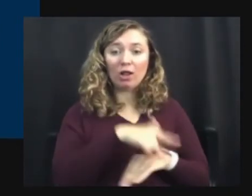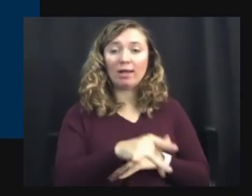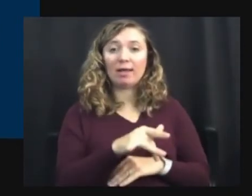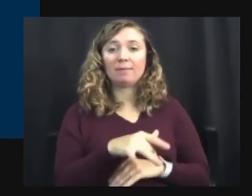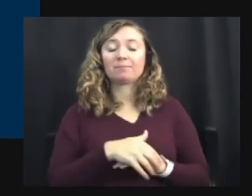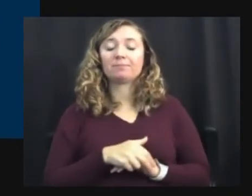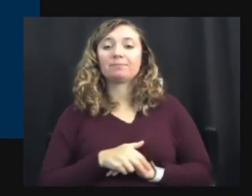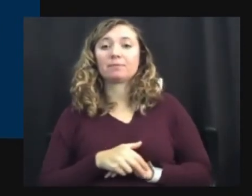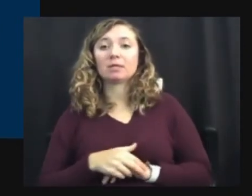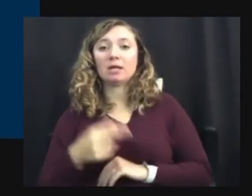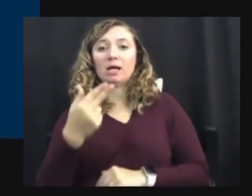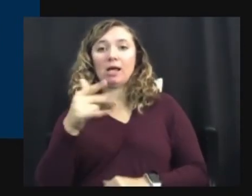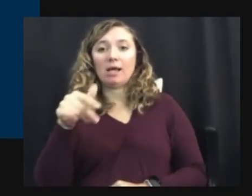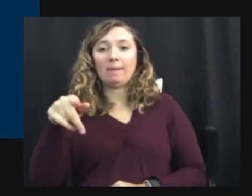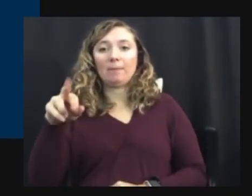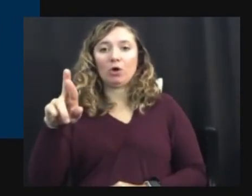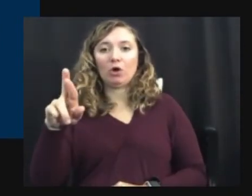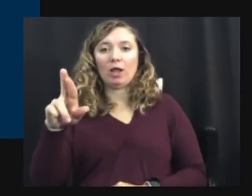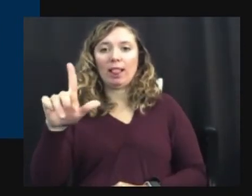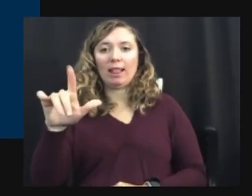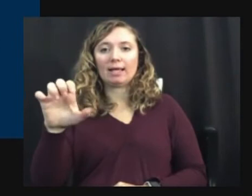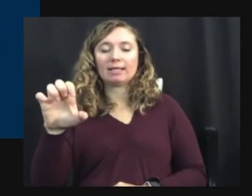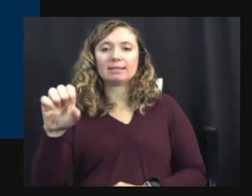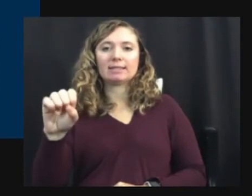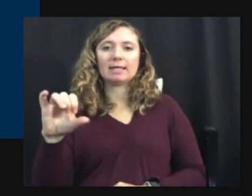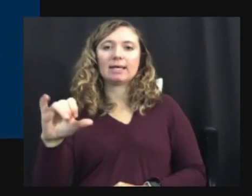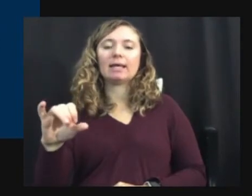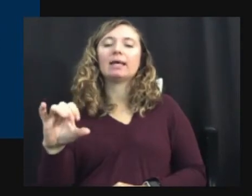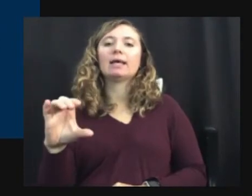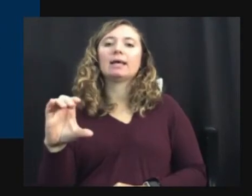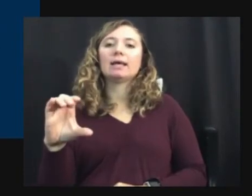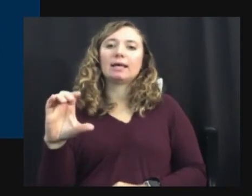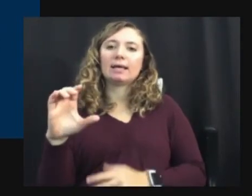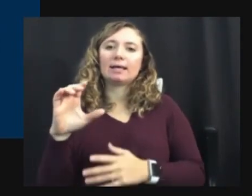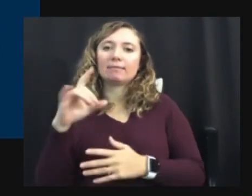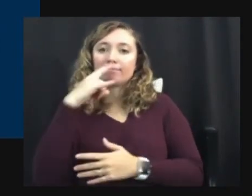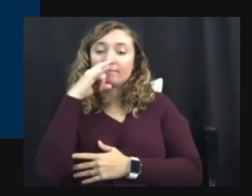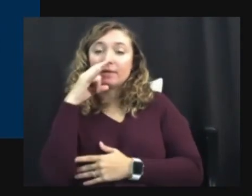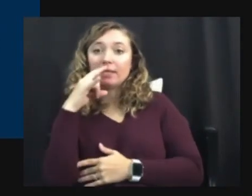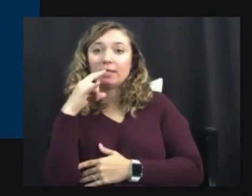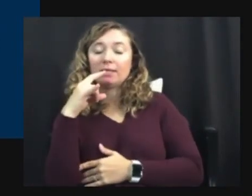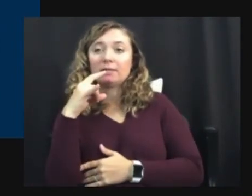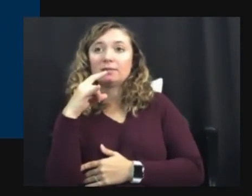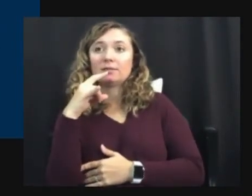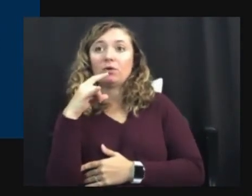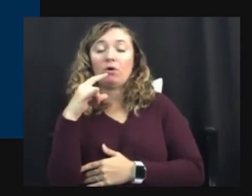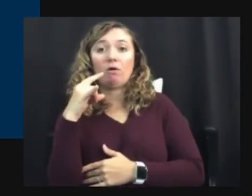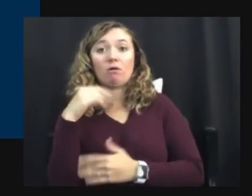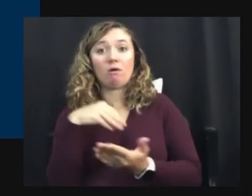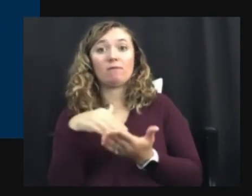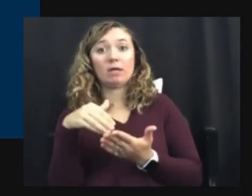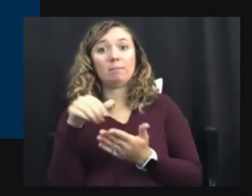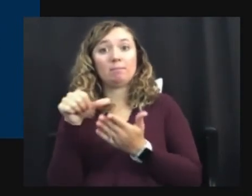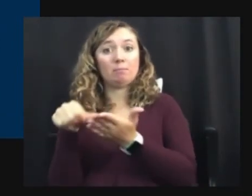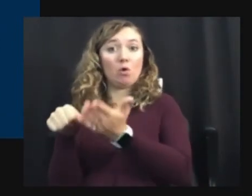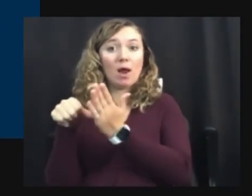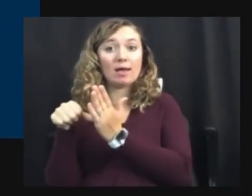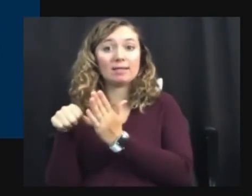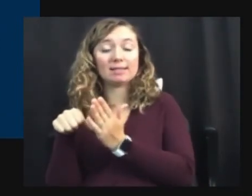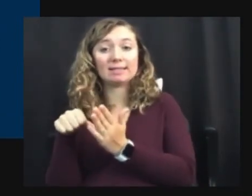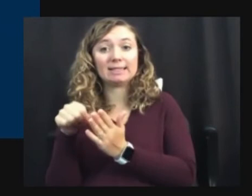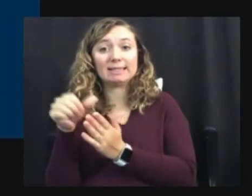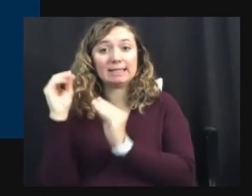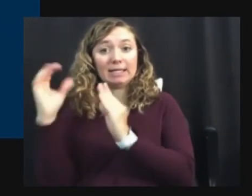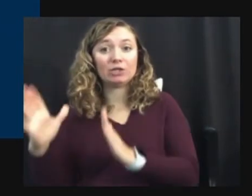out, in kindergarten, they really impress teachers. But then within a